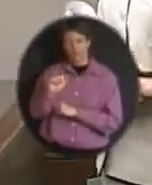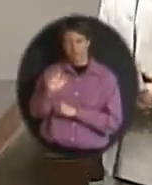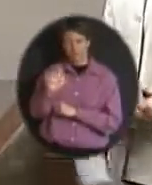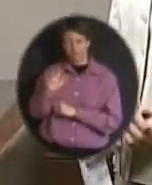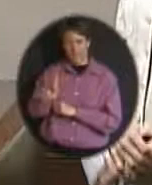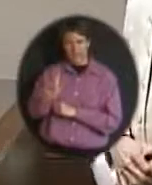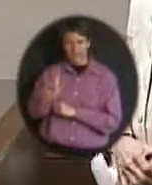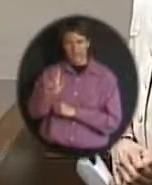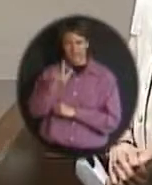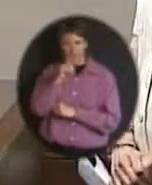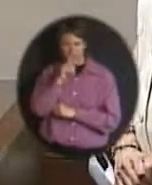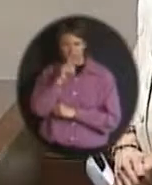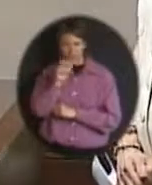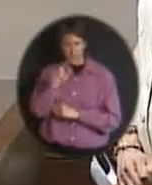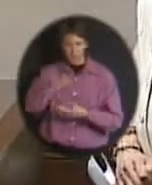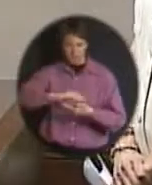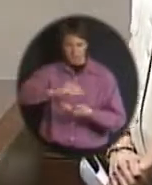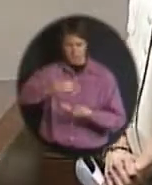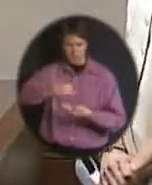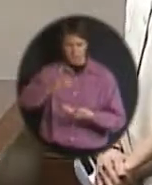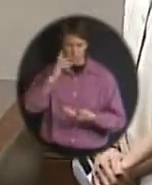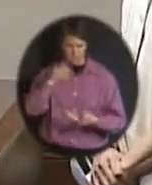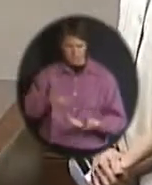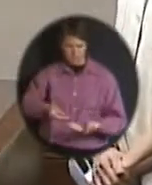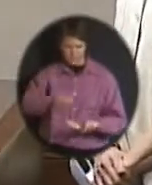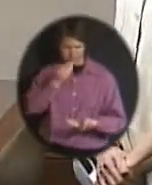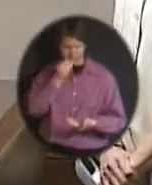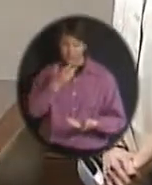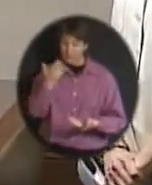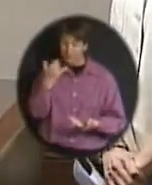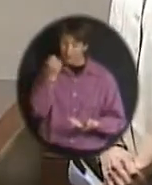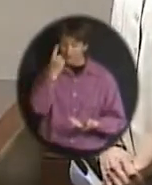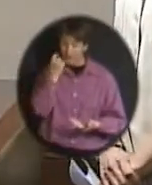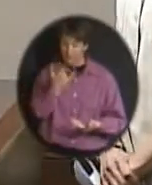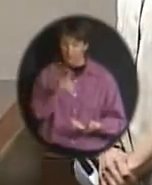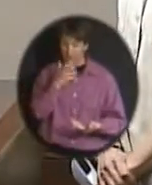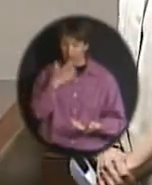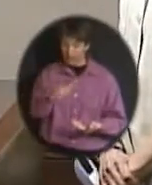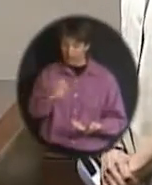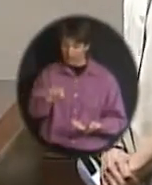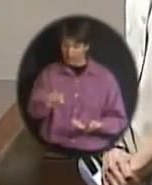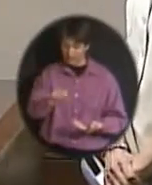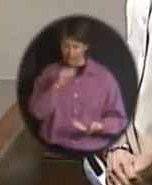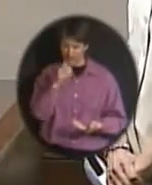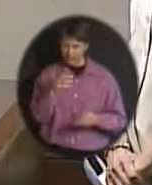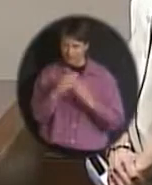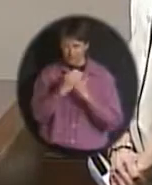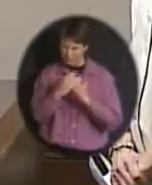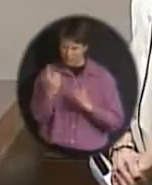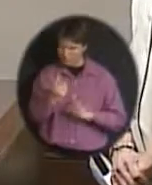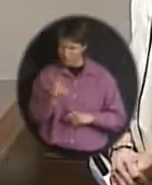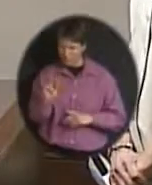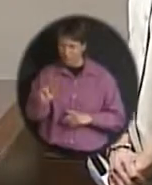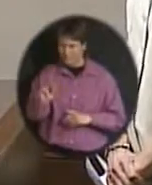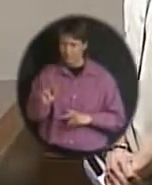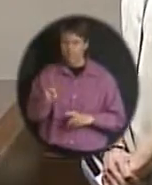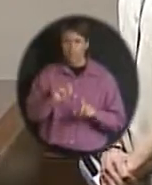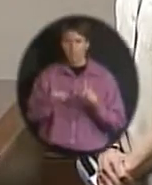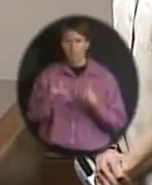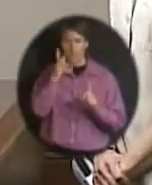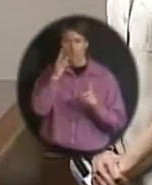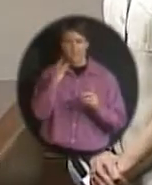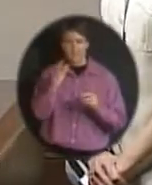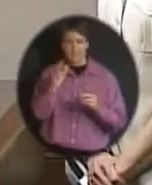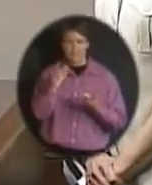type thing, or the clamshell. It is still a hot lunch, but it will be more